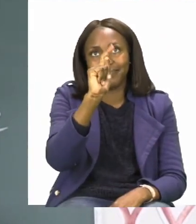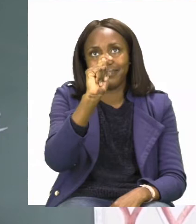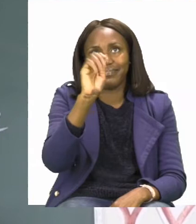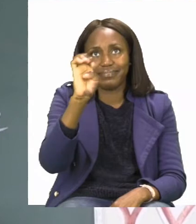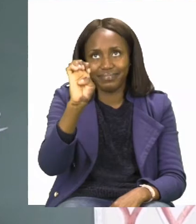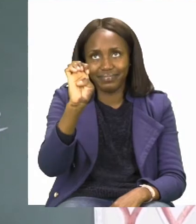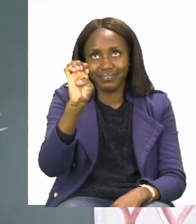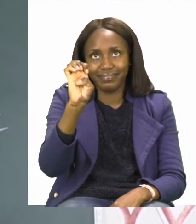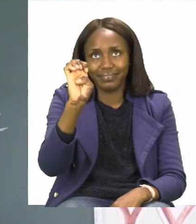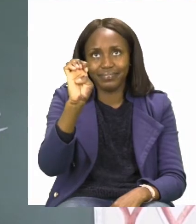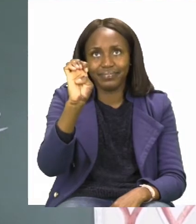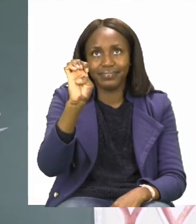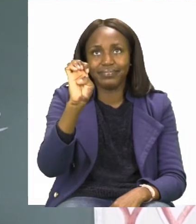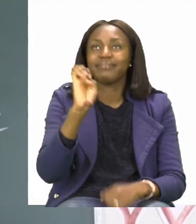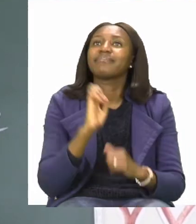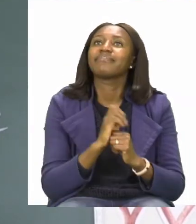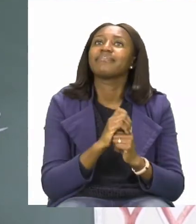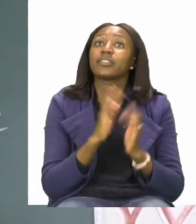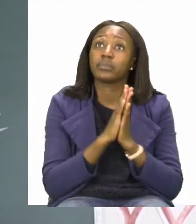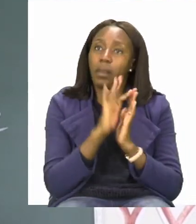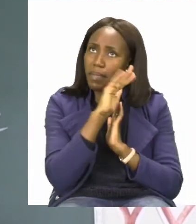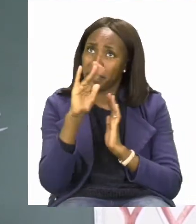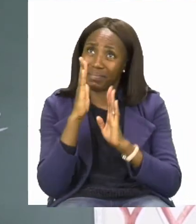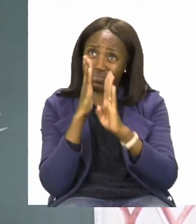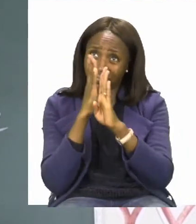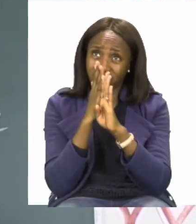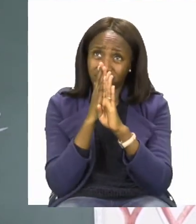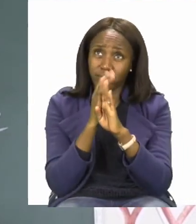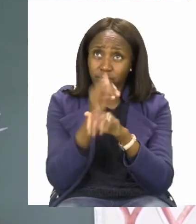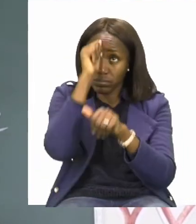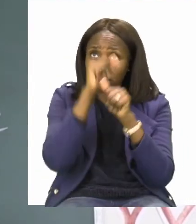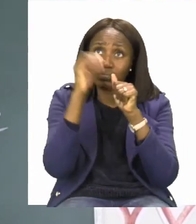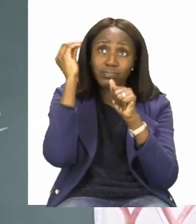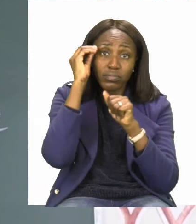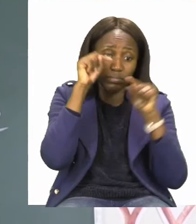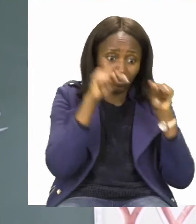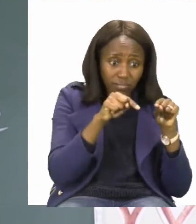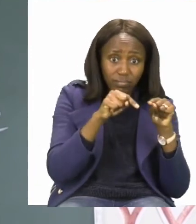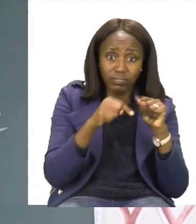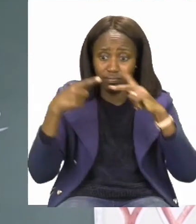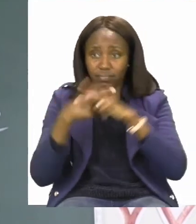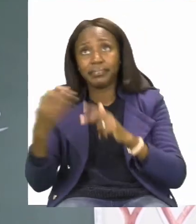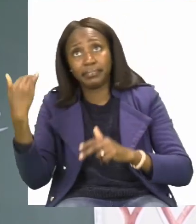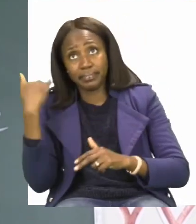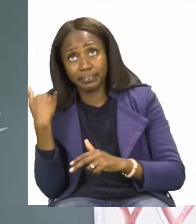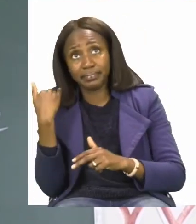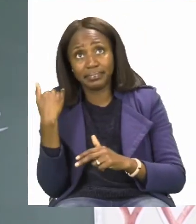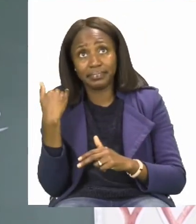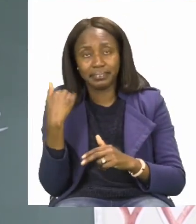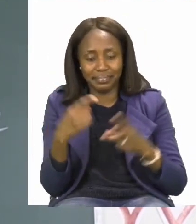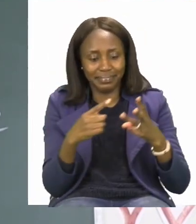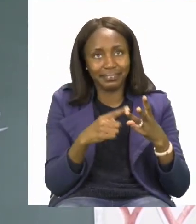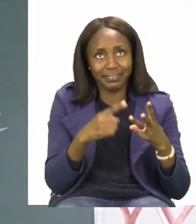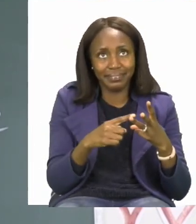ate. Make sure that you spell all your words correctly. And the last one we're going to